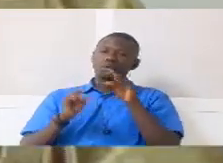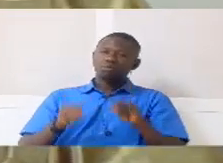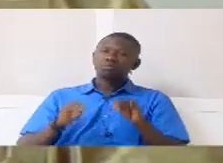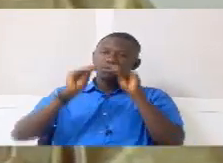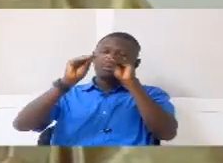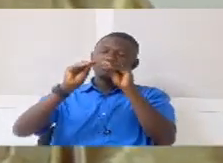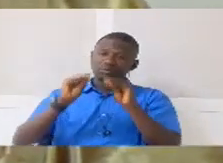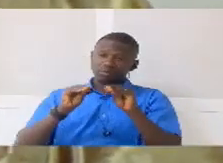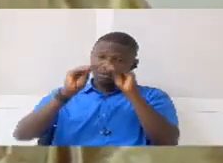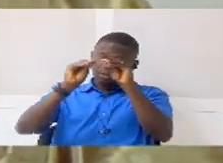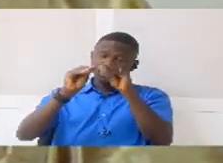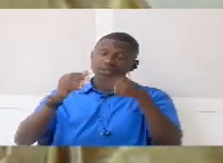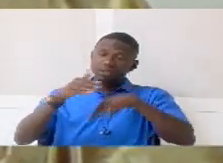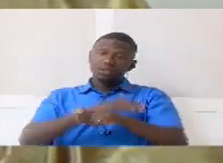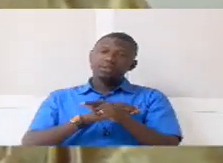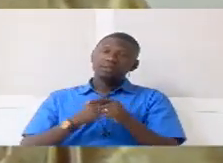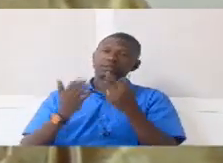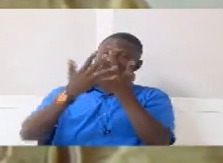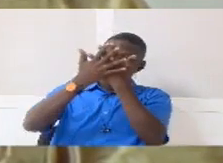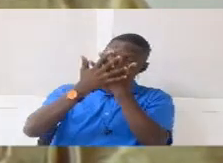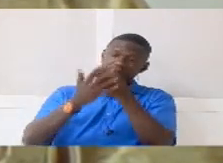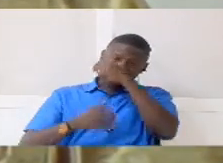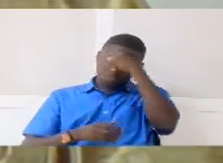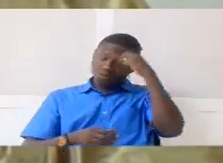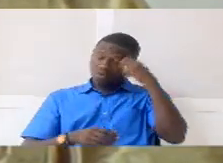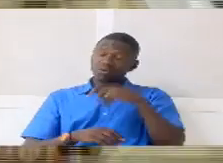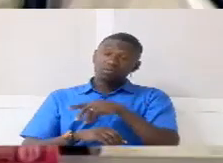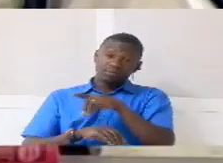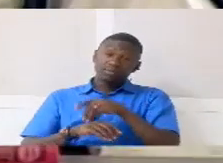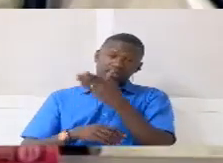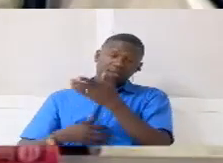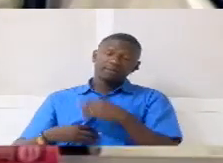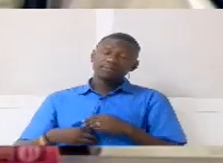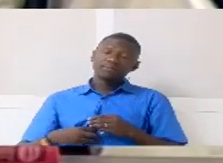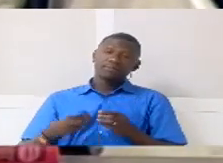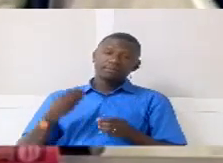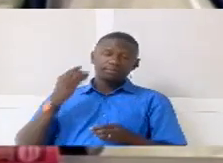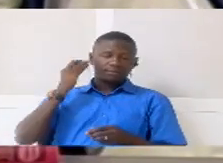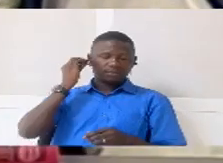ku sutun dorong ila pala so lu bulata nyono ma nyamen kaso do ku bunda la bri dunda je.